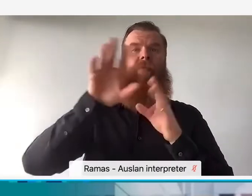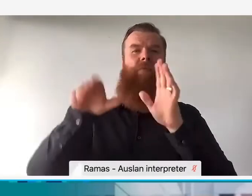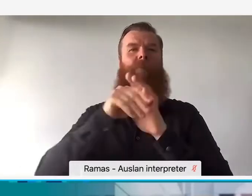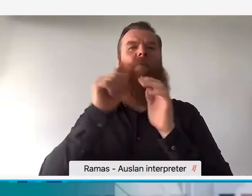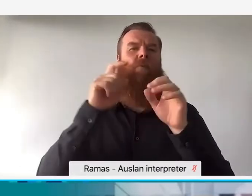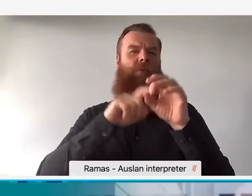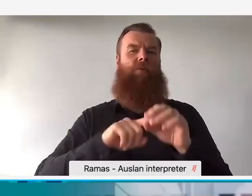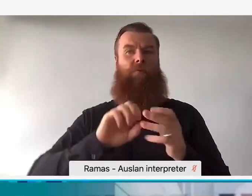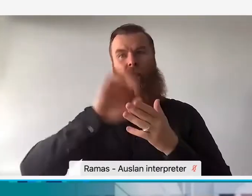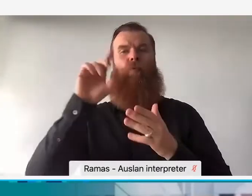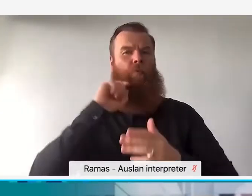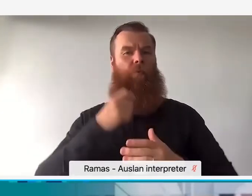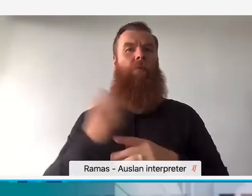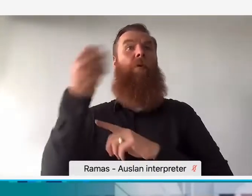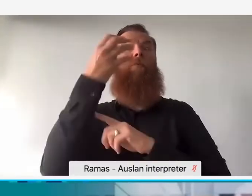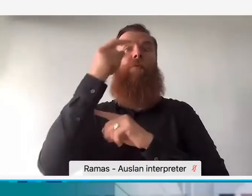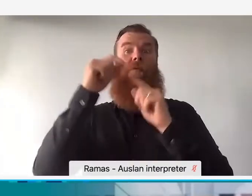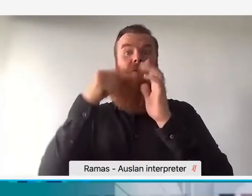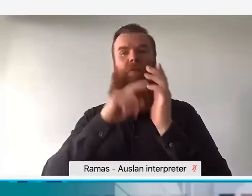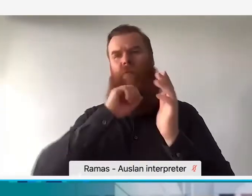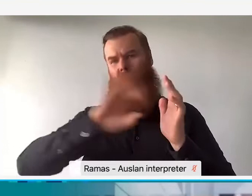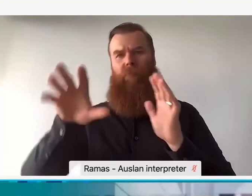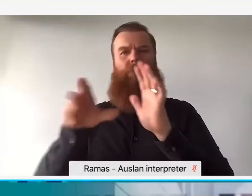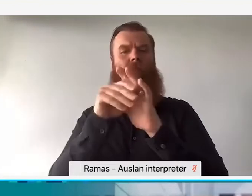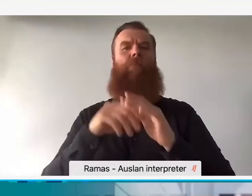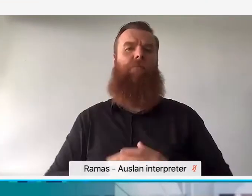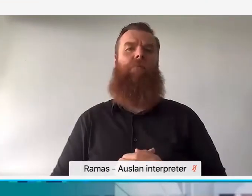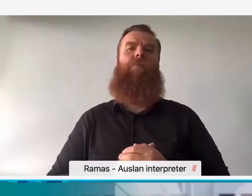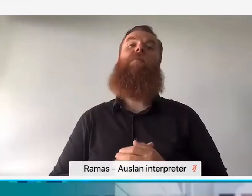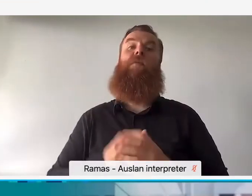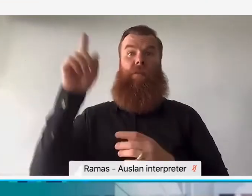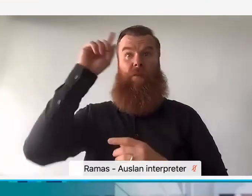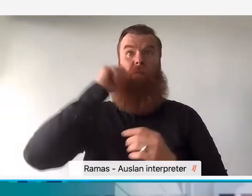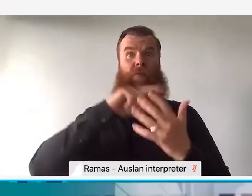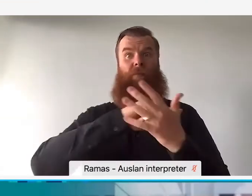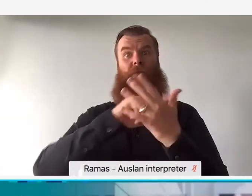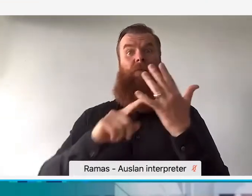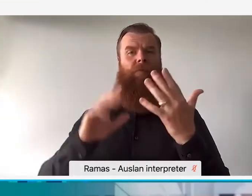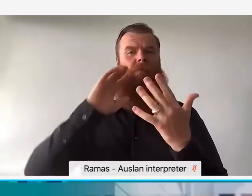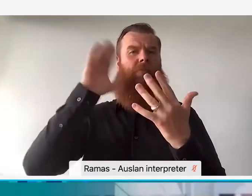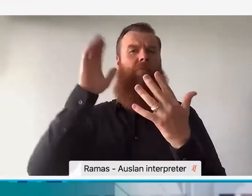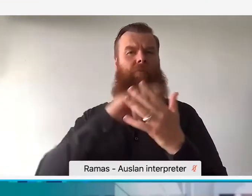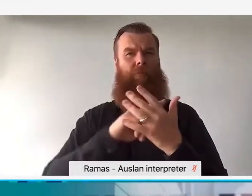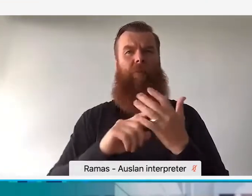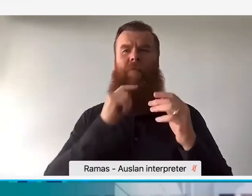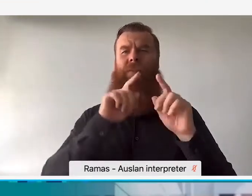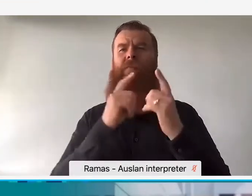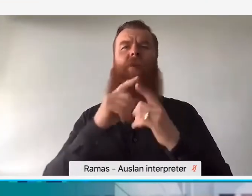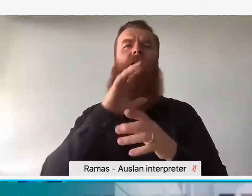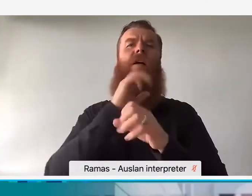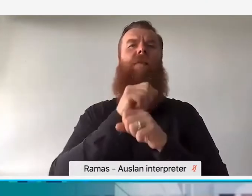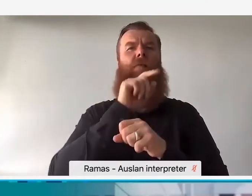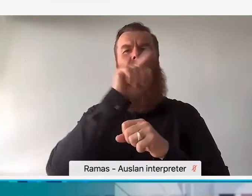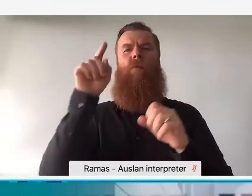So today we've got a number of presenters from a variety of government agencies. We'll be hearing from Michelle from the Department of